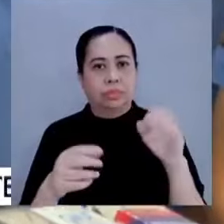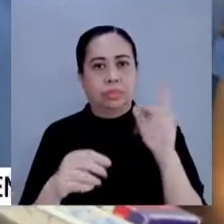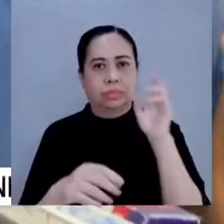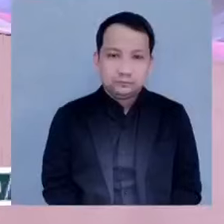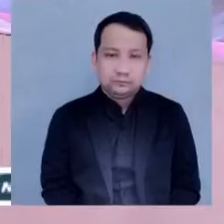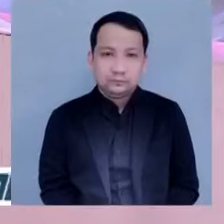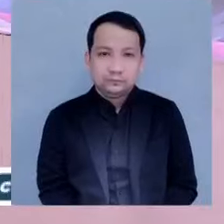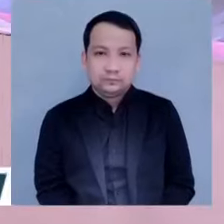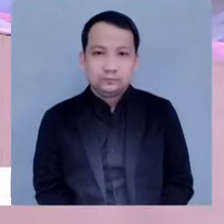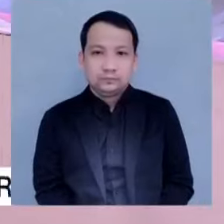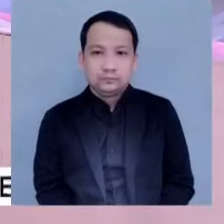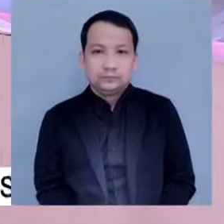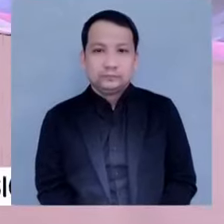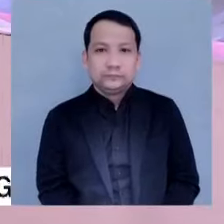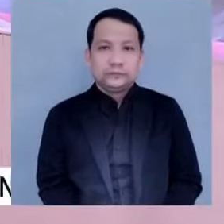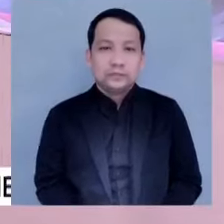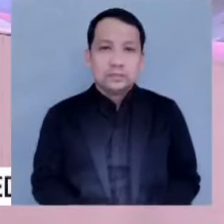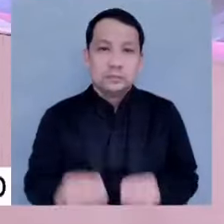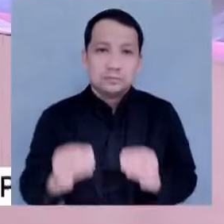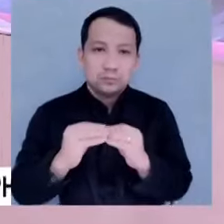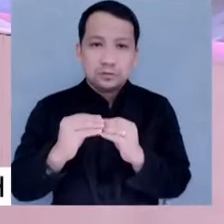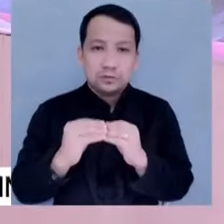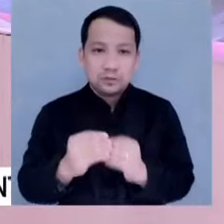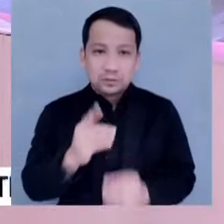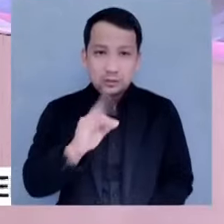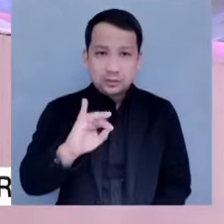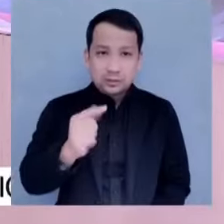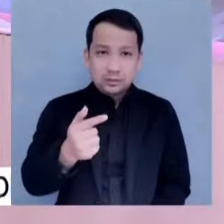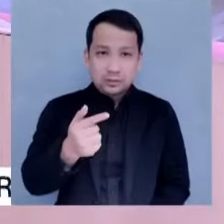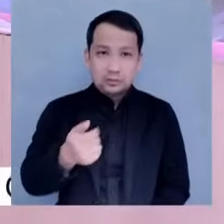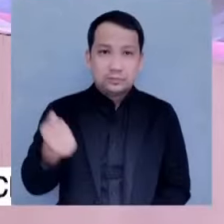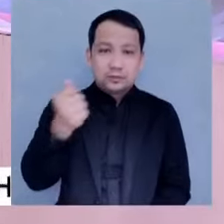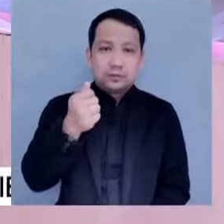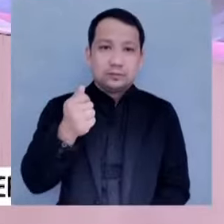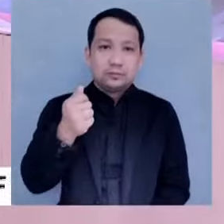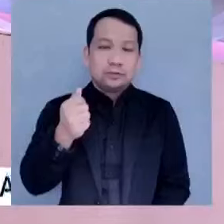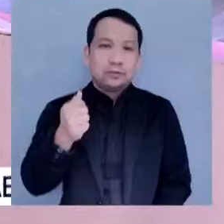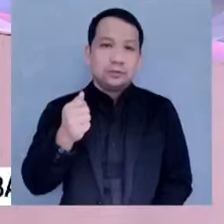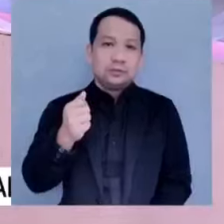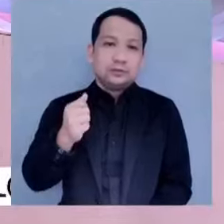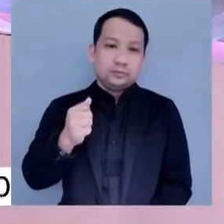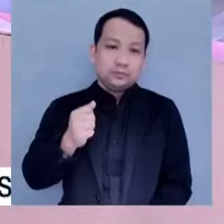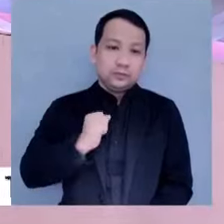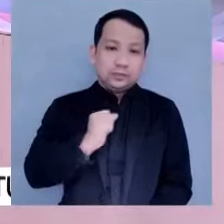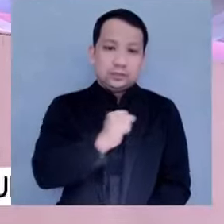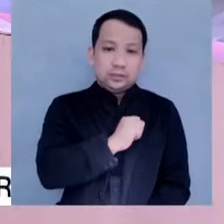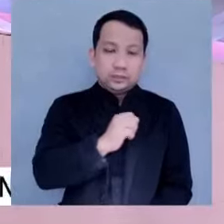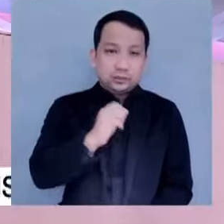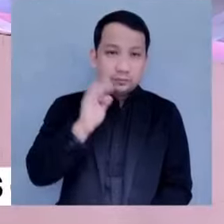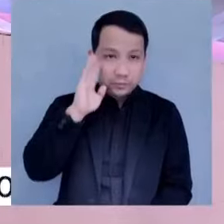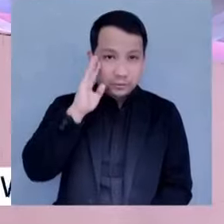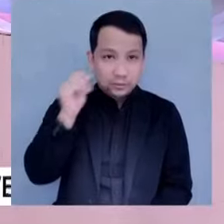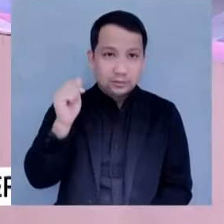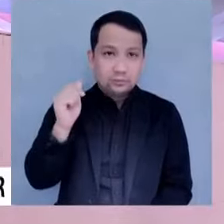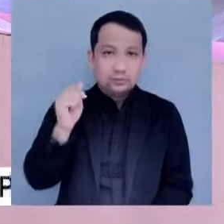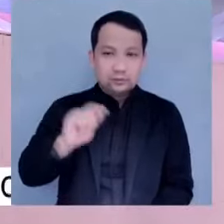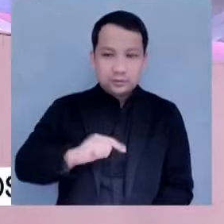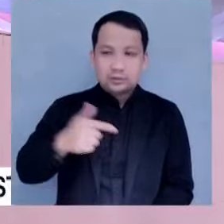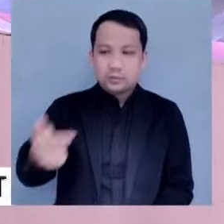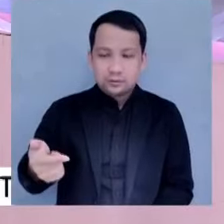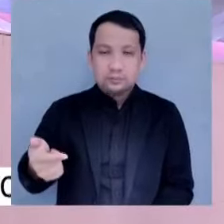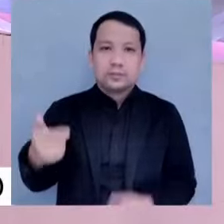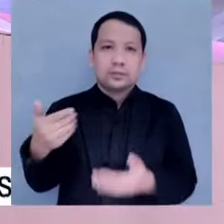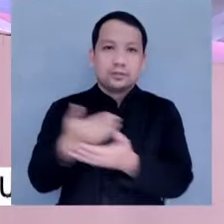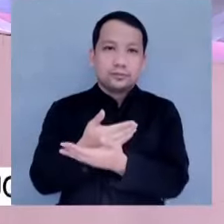Monday. Resigned Interior Secretary and senatorial aspirant Benner Abalos formally hands over the reins of the DILG to